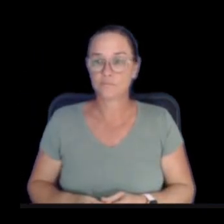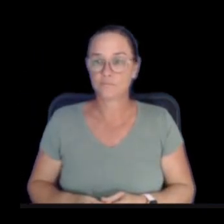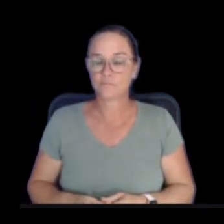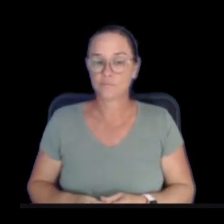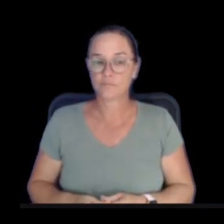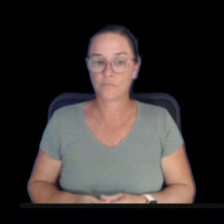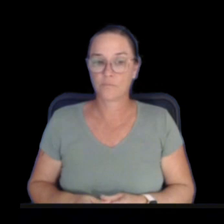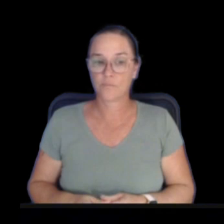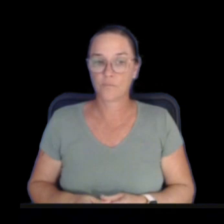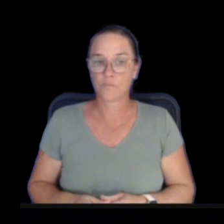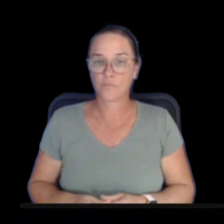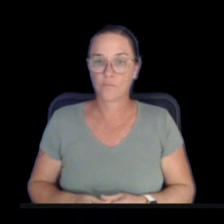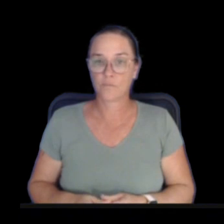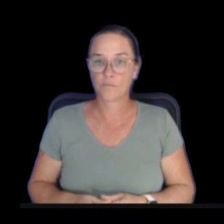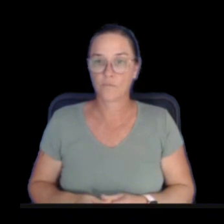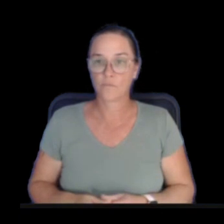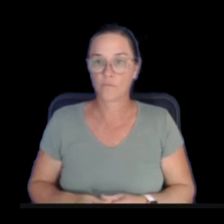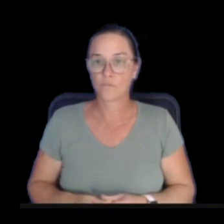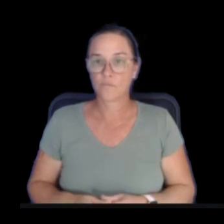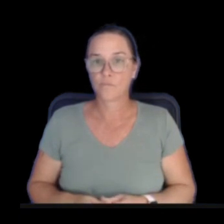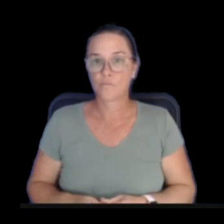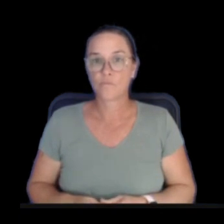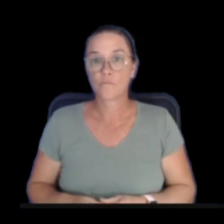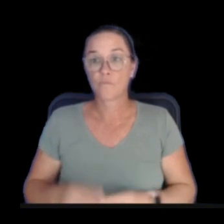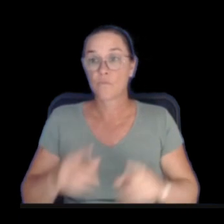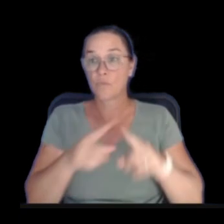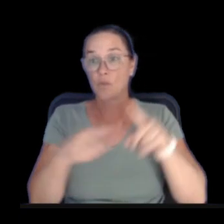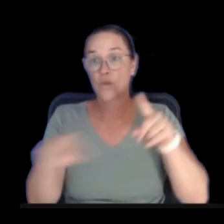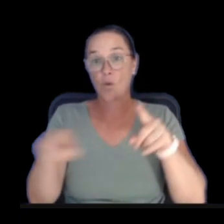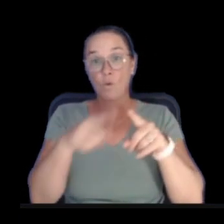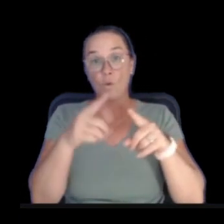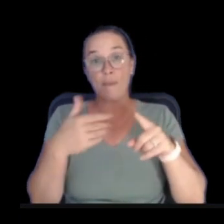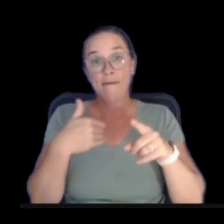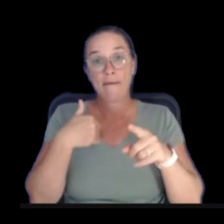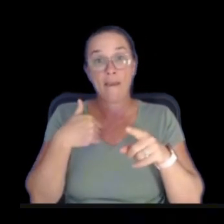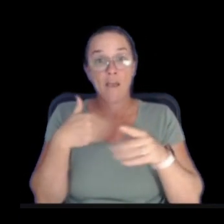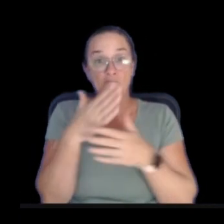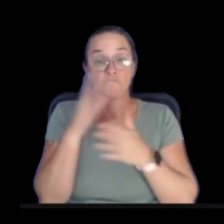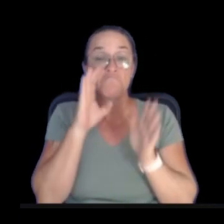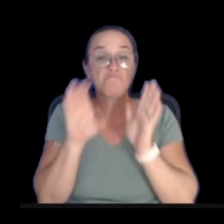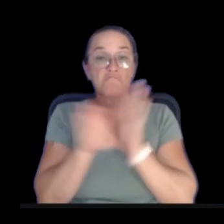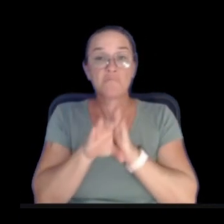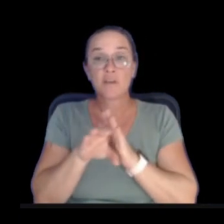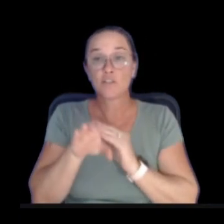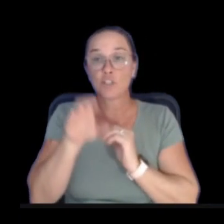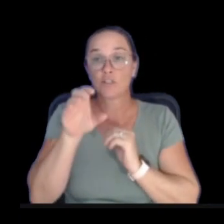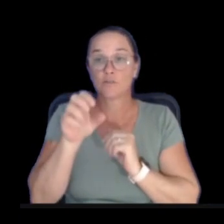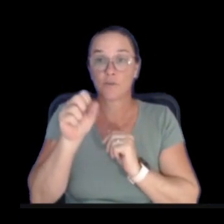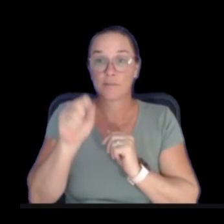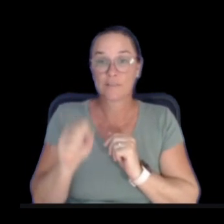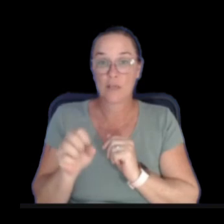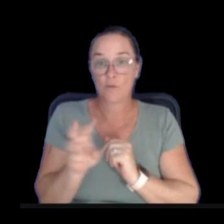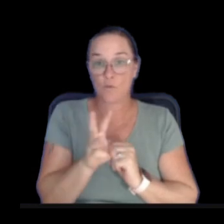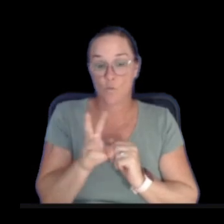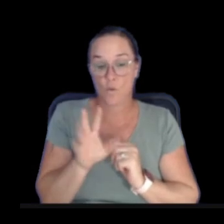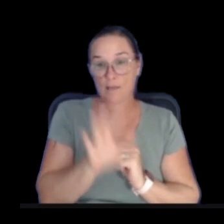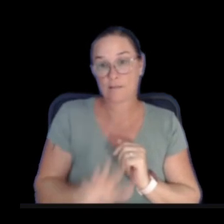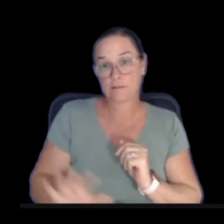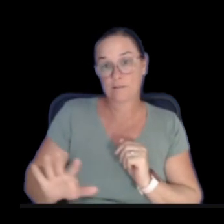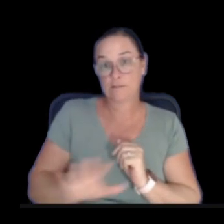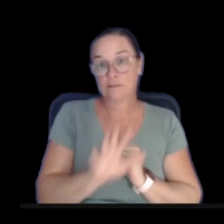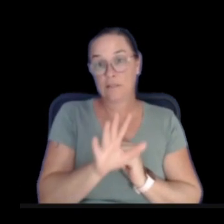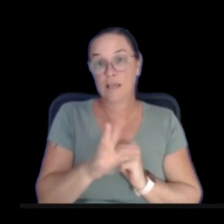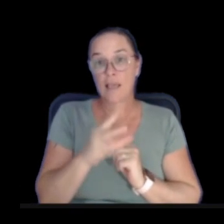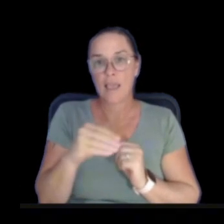Besides these images of the fume on the southern and western side of the crater, we have some close-ups such as this, which